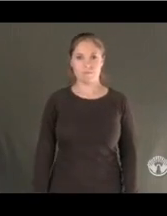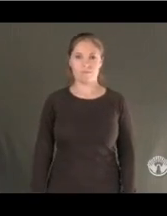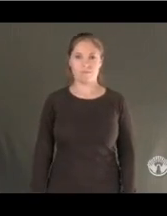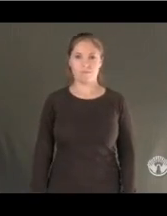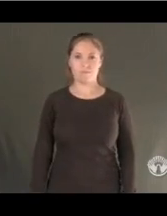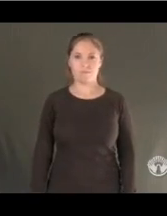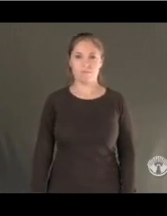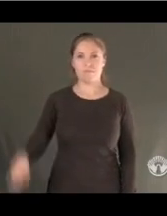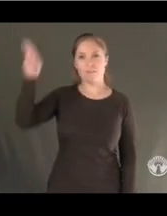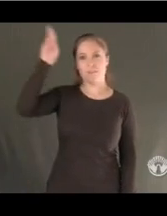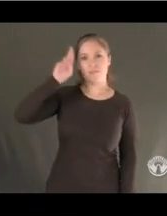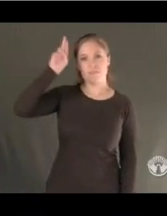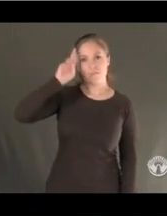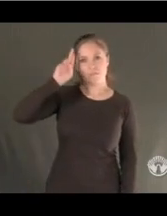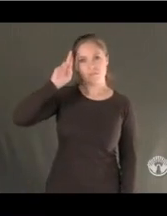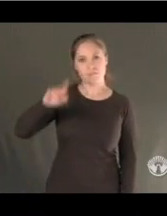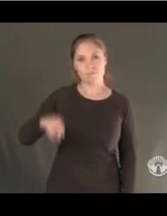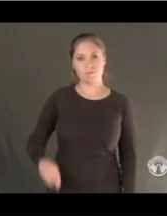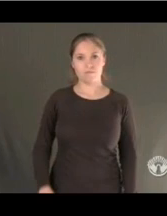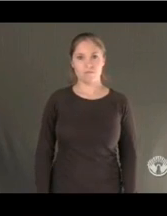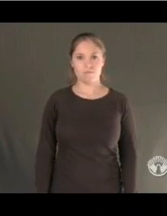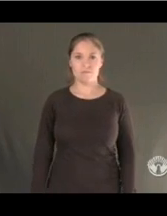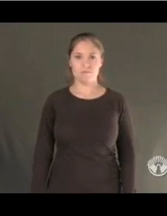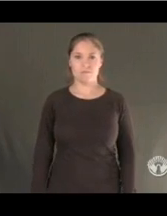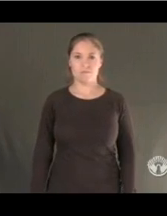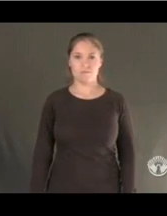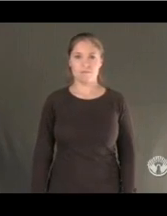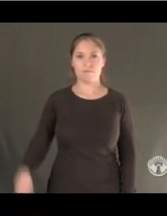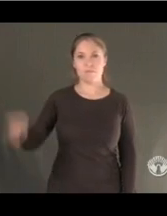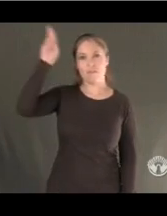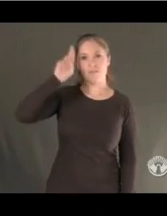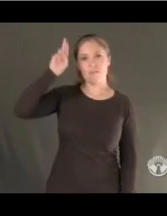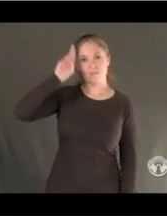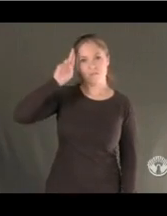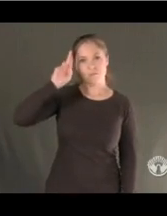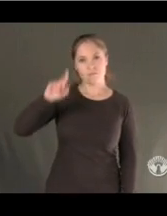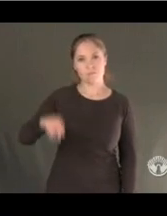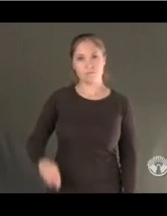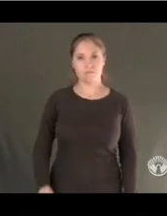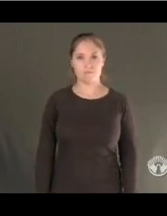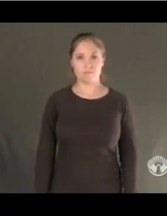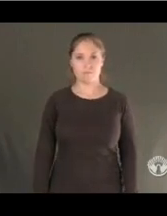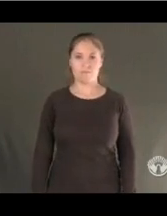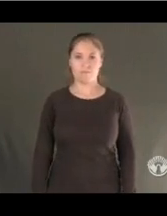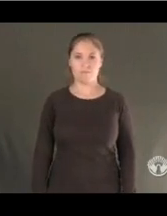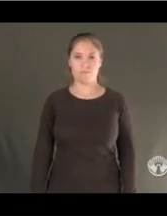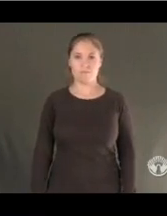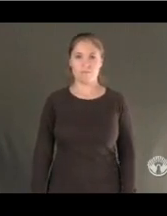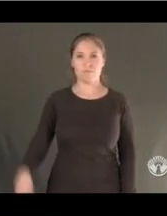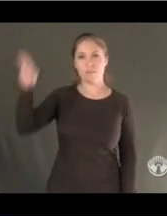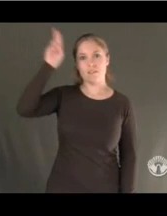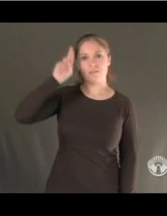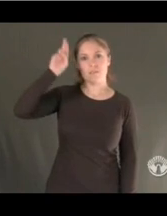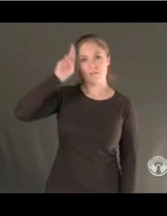2D human poses on the right. For appearance-based approach, we choose VDDRU as our representative for